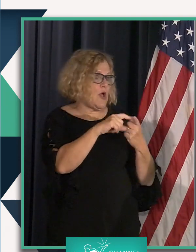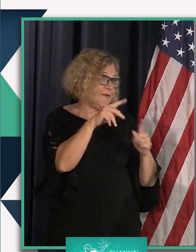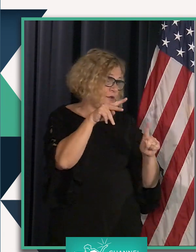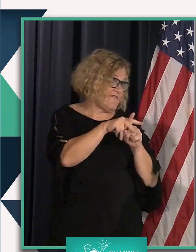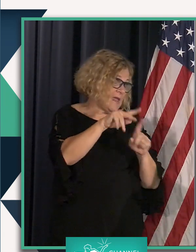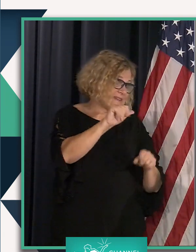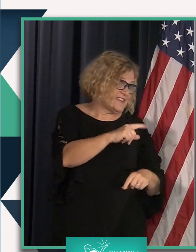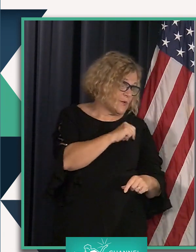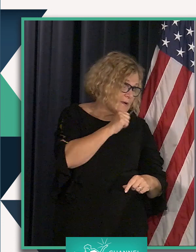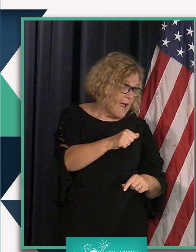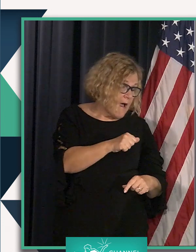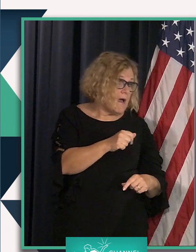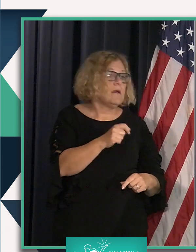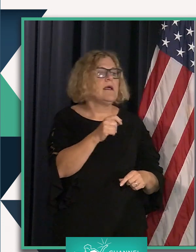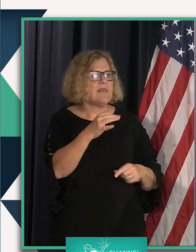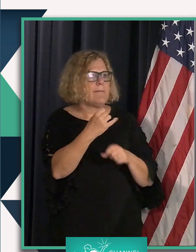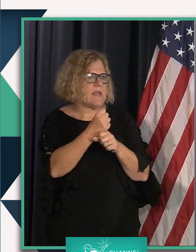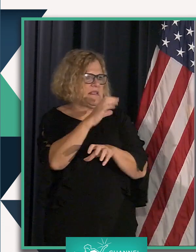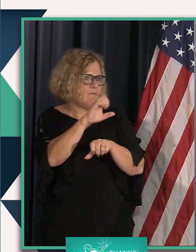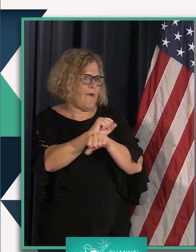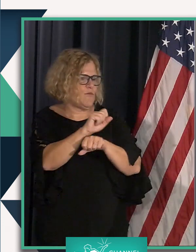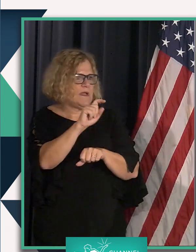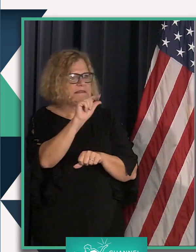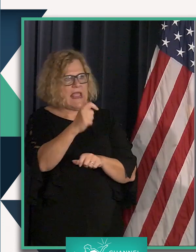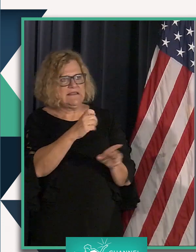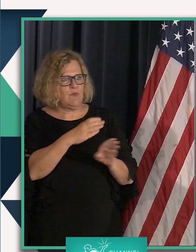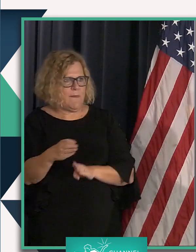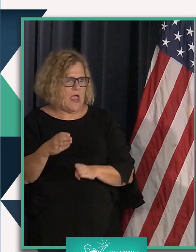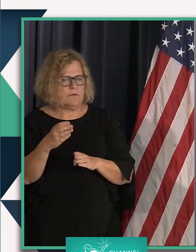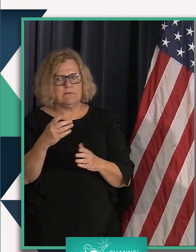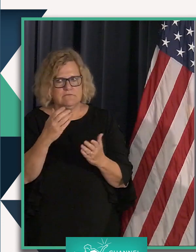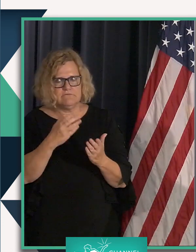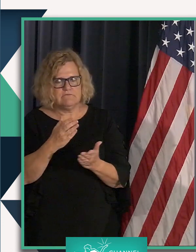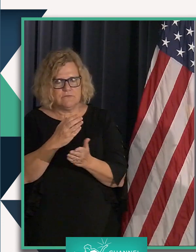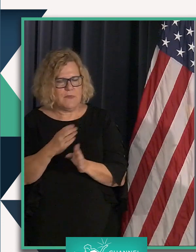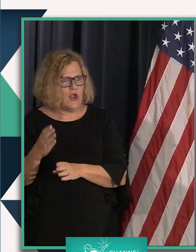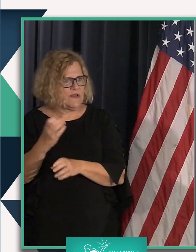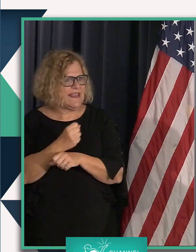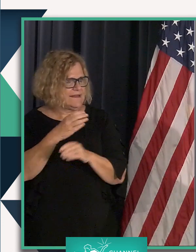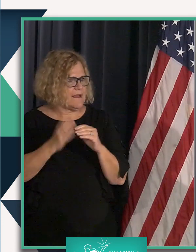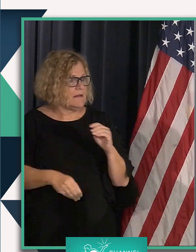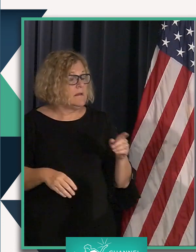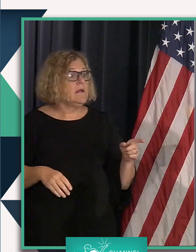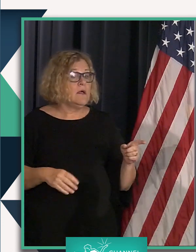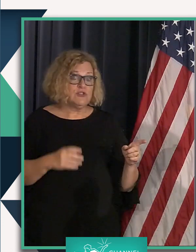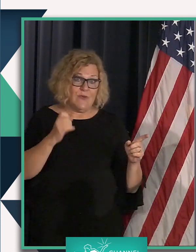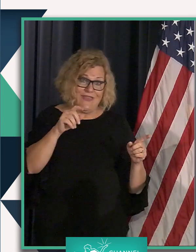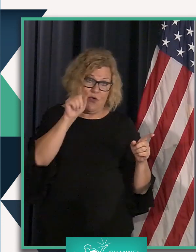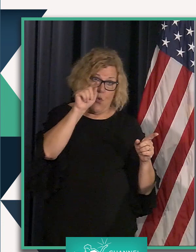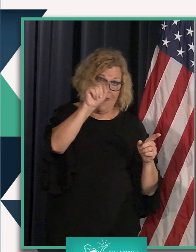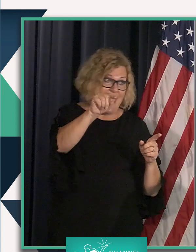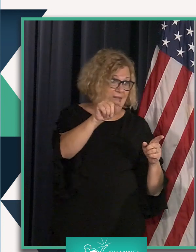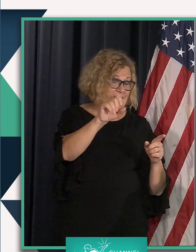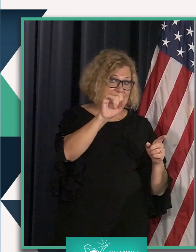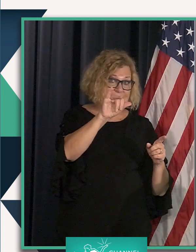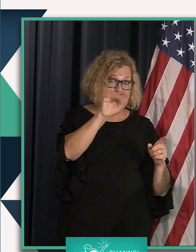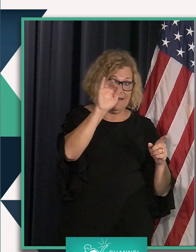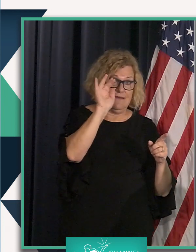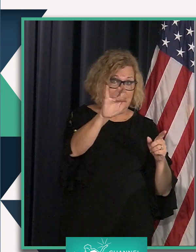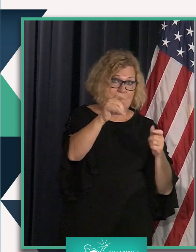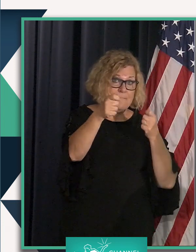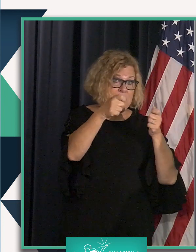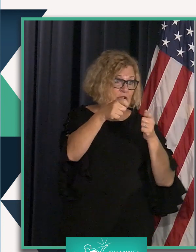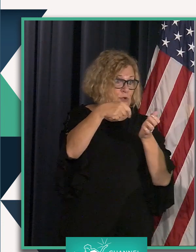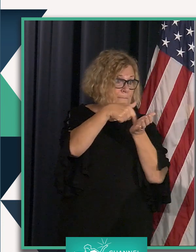your taxes or not, and then make some appointments with the tax prep provider to get that done. Okay. So you either go to that site and hit the Manage